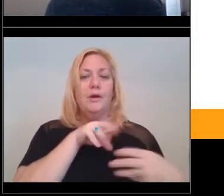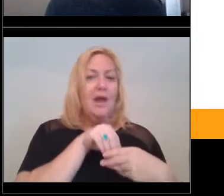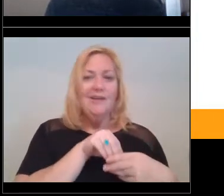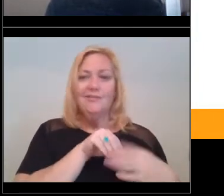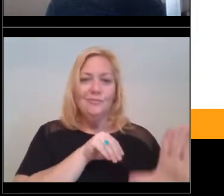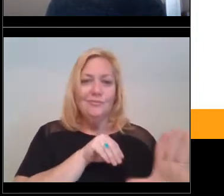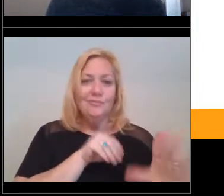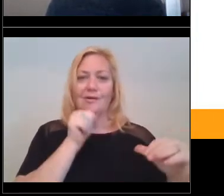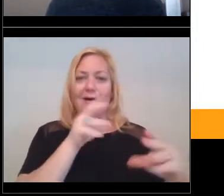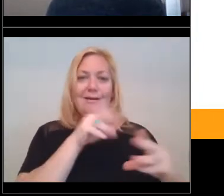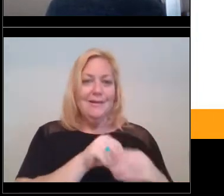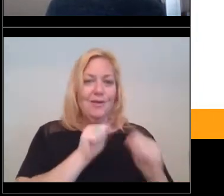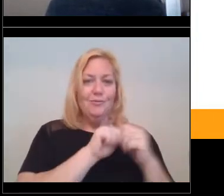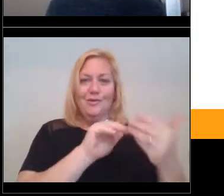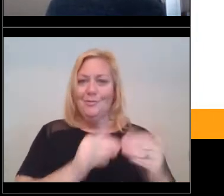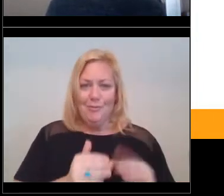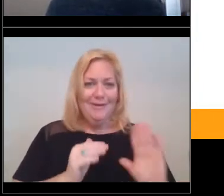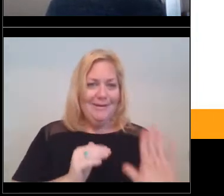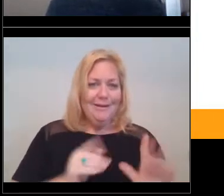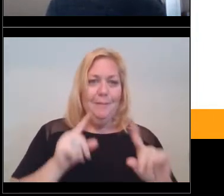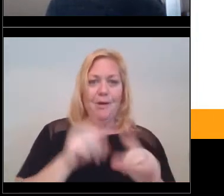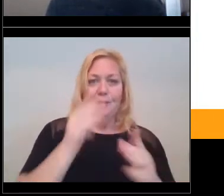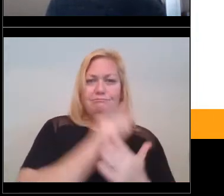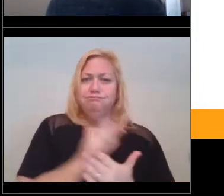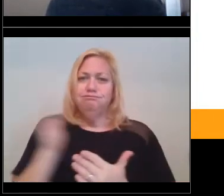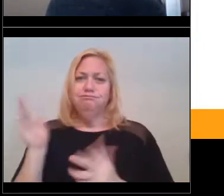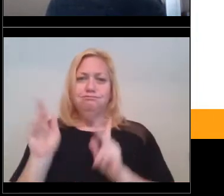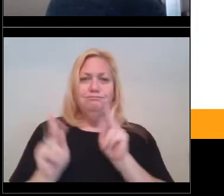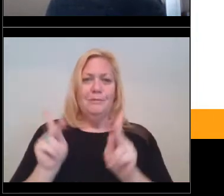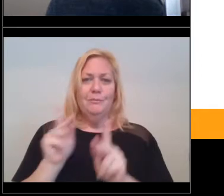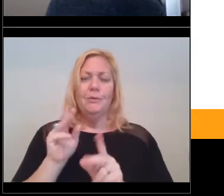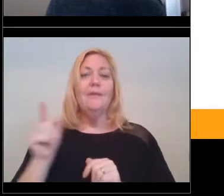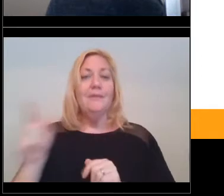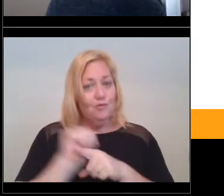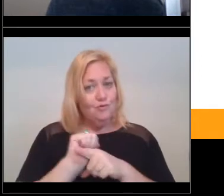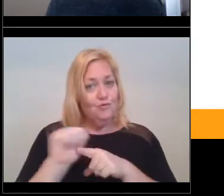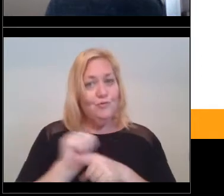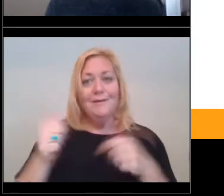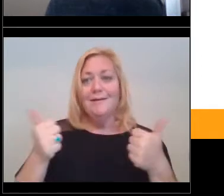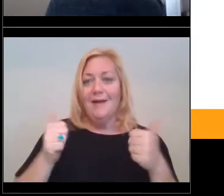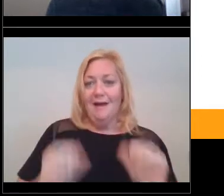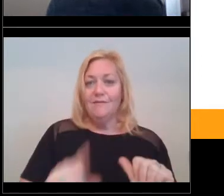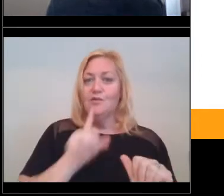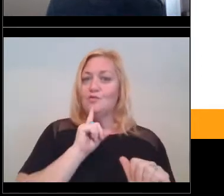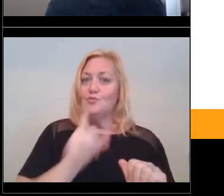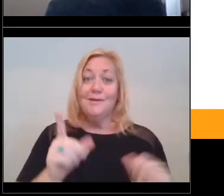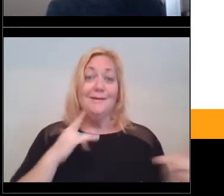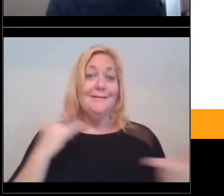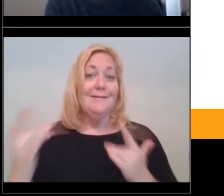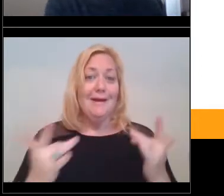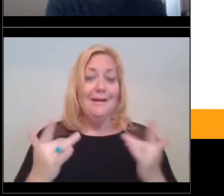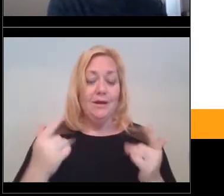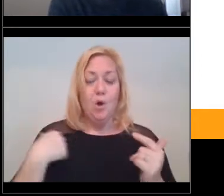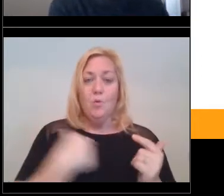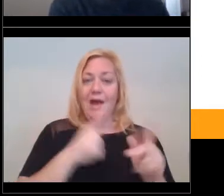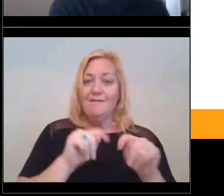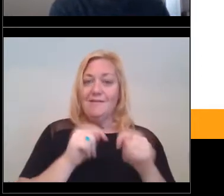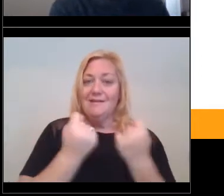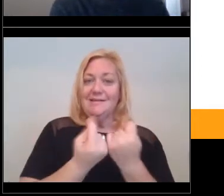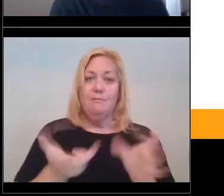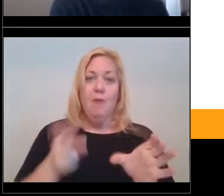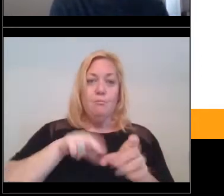or not engage with community members. So this training effort is really exciting. We have a team on board